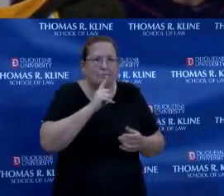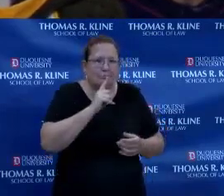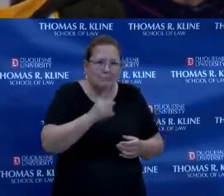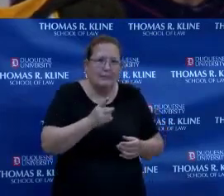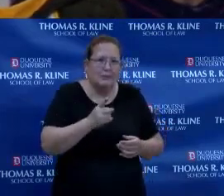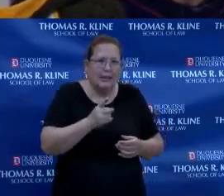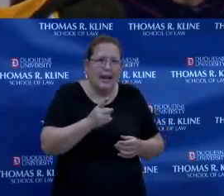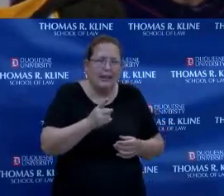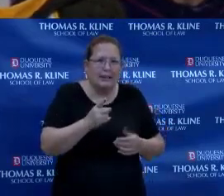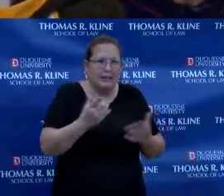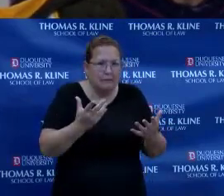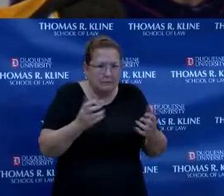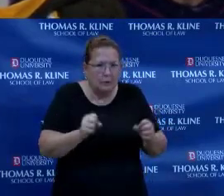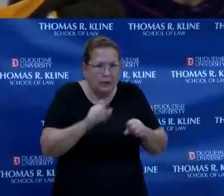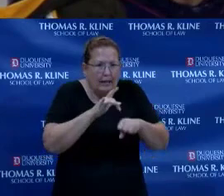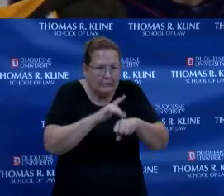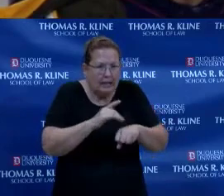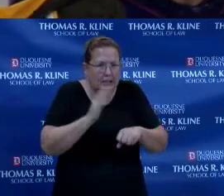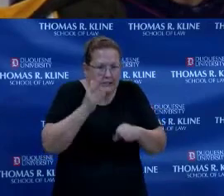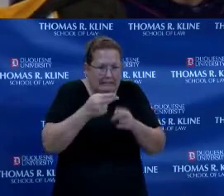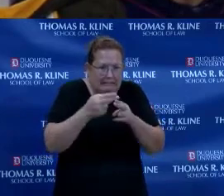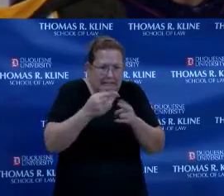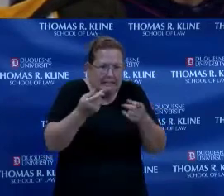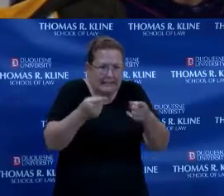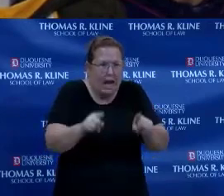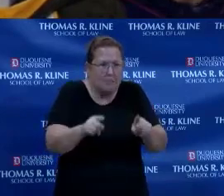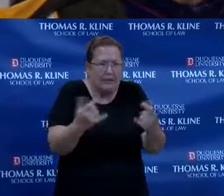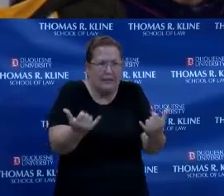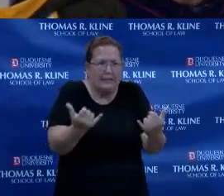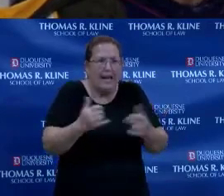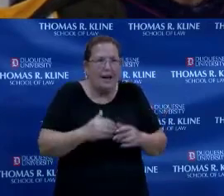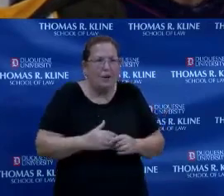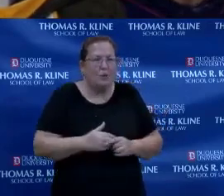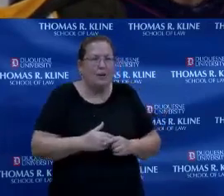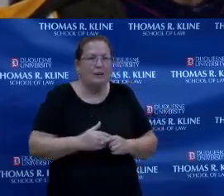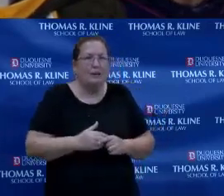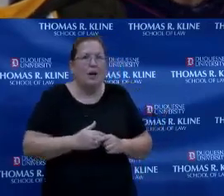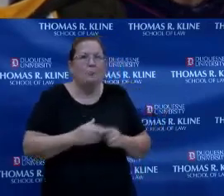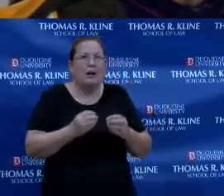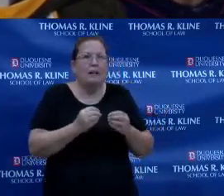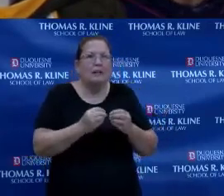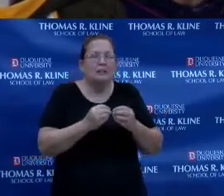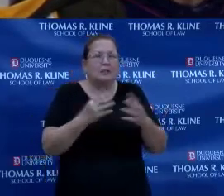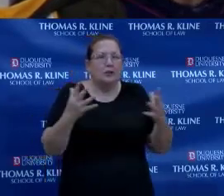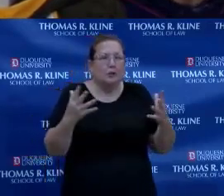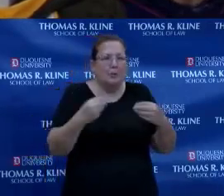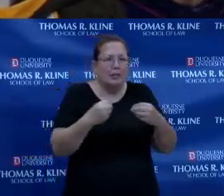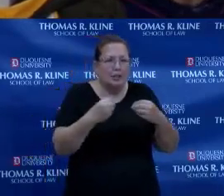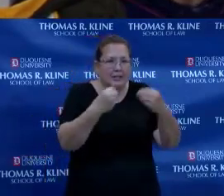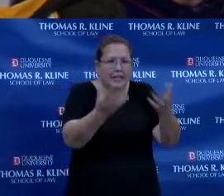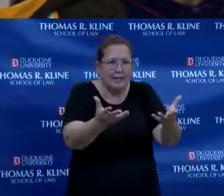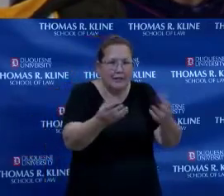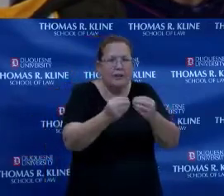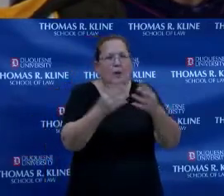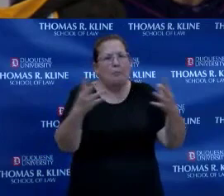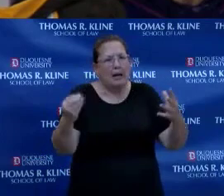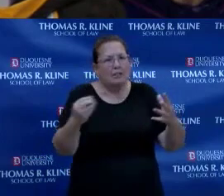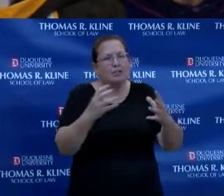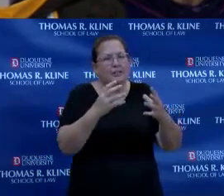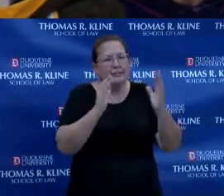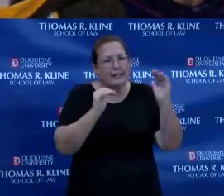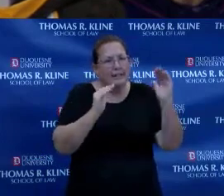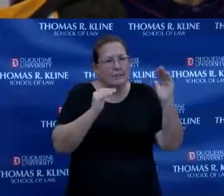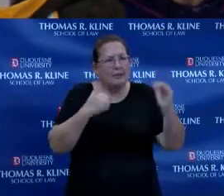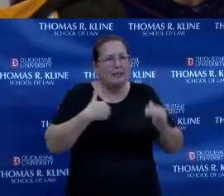is tangible and it is in our hands. But to whom much is given, much is expected. We must take all